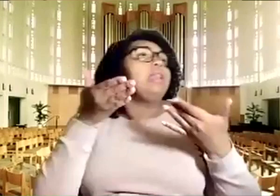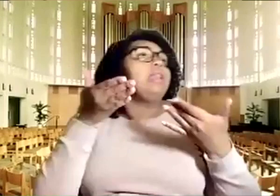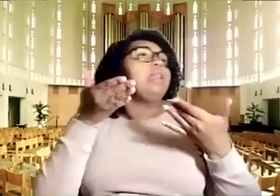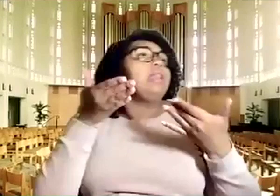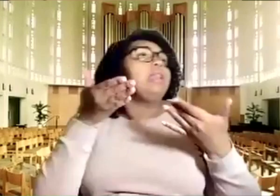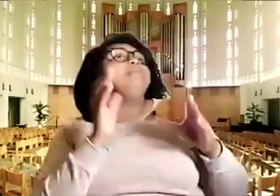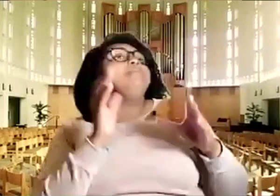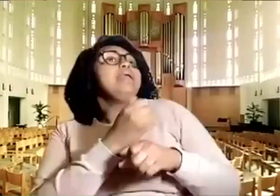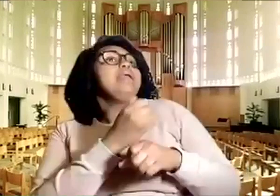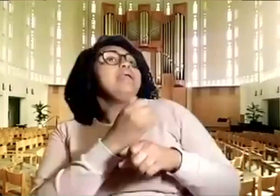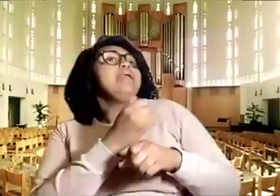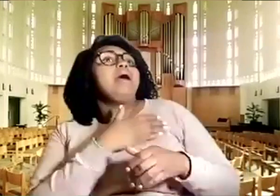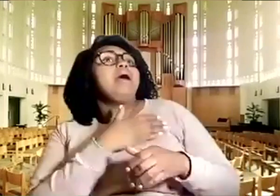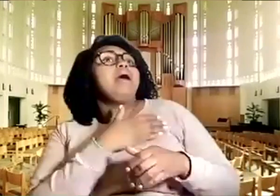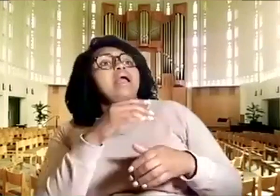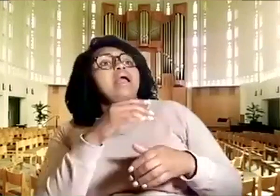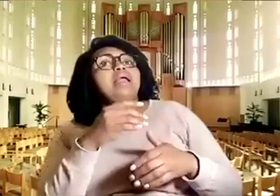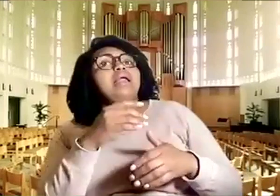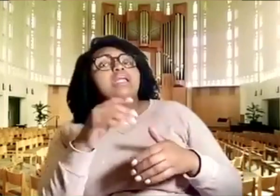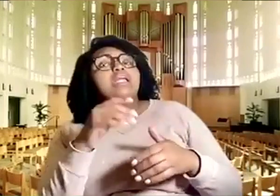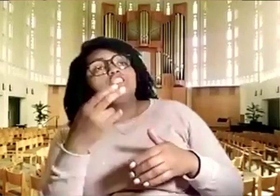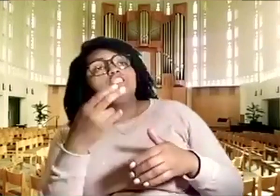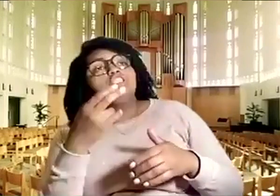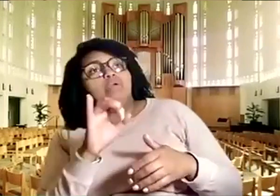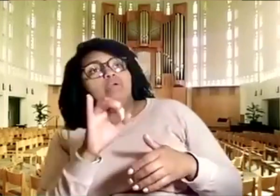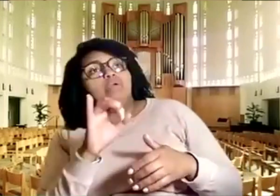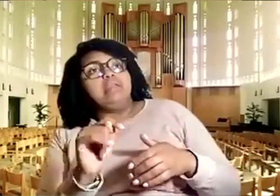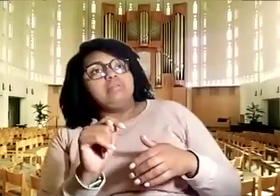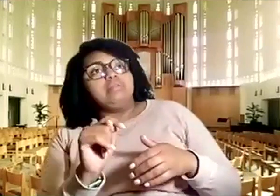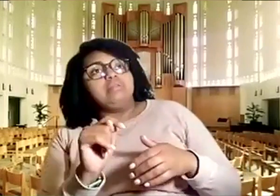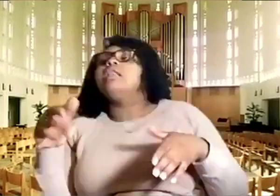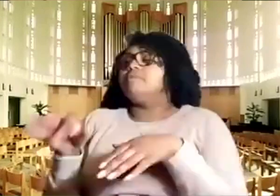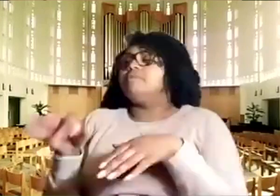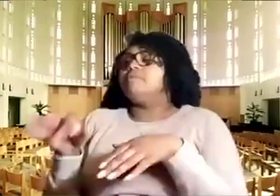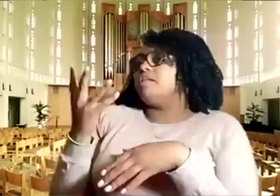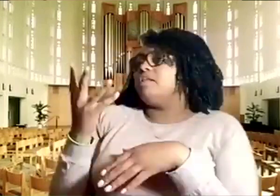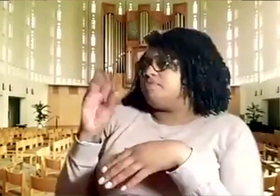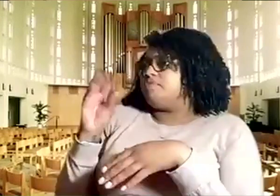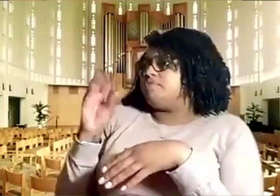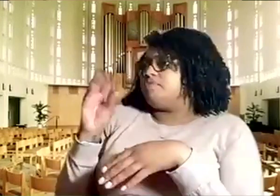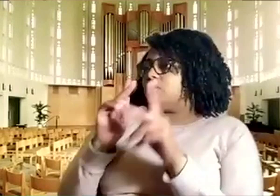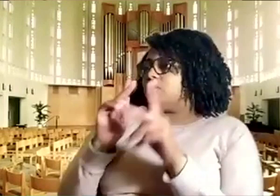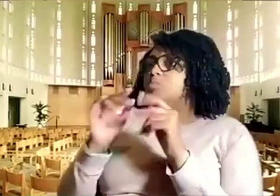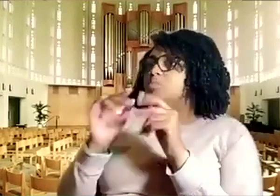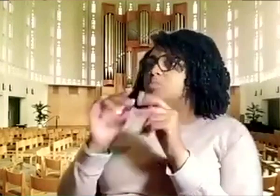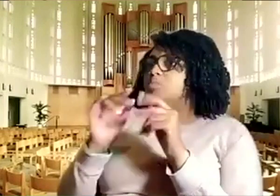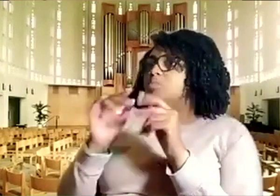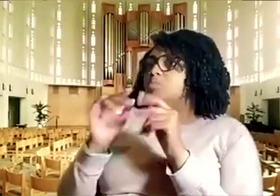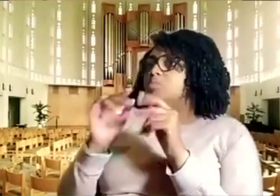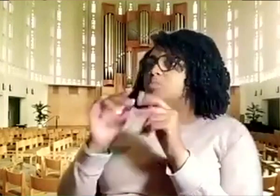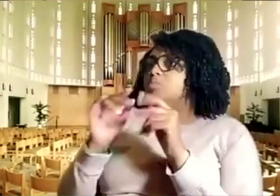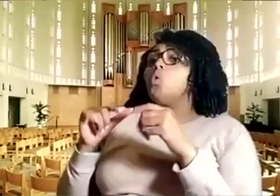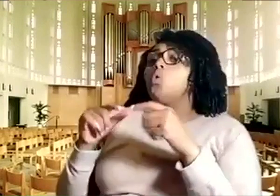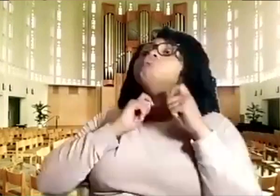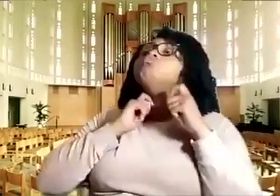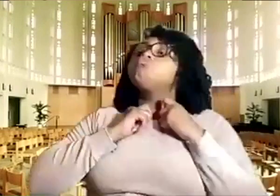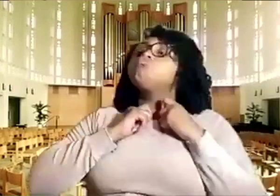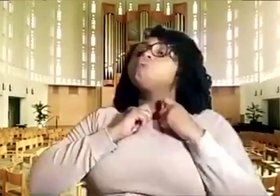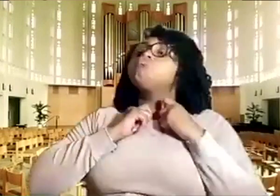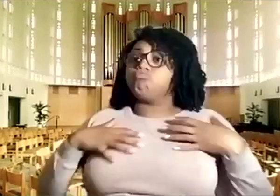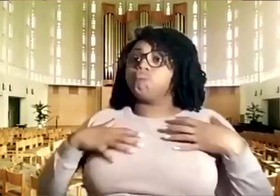find 50 people in a gold suit of armor." He was dressing up, just ready for his father to